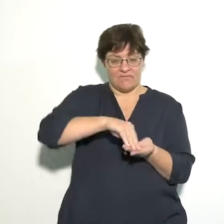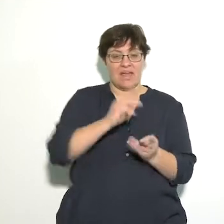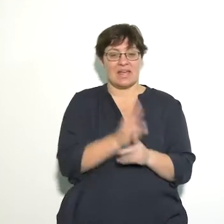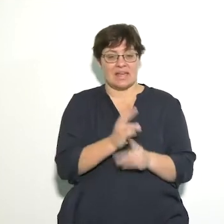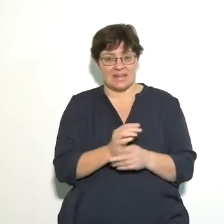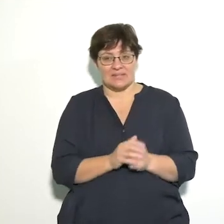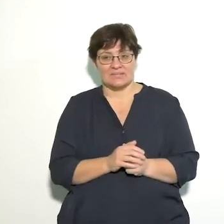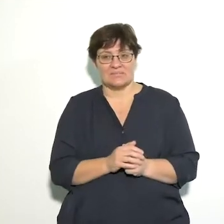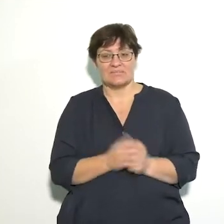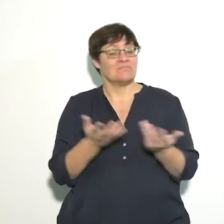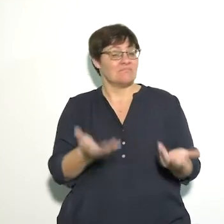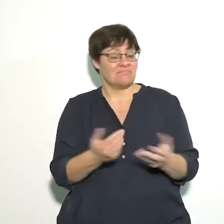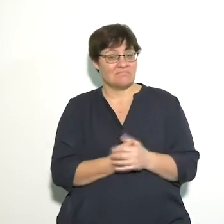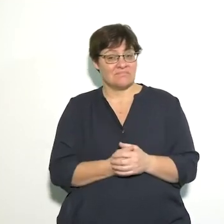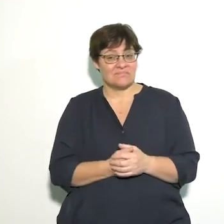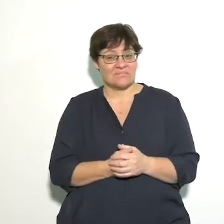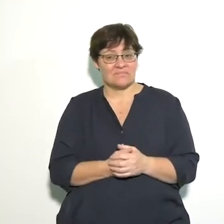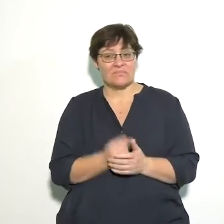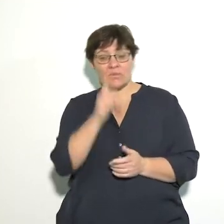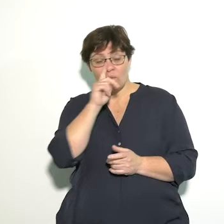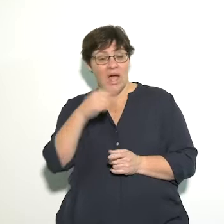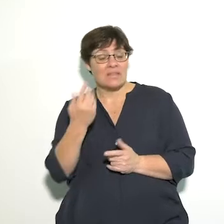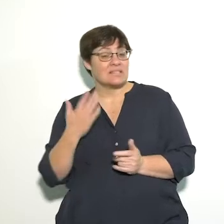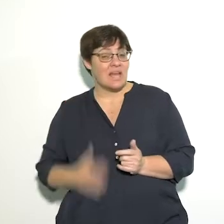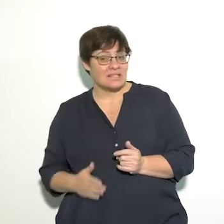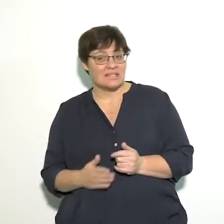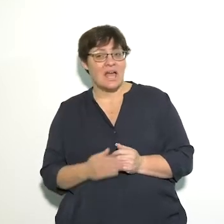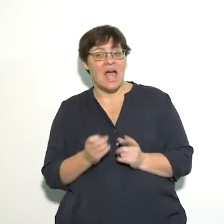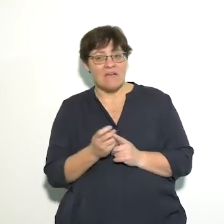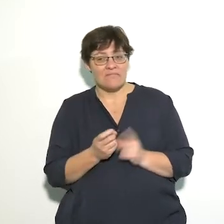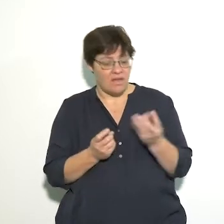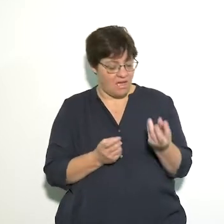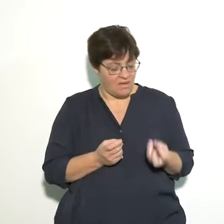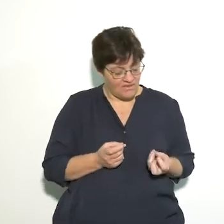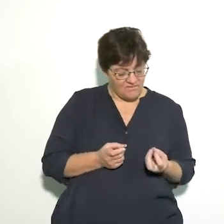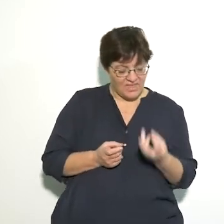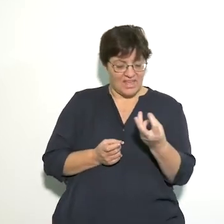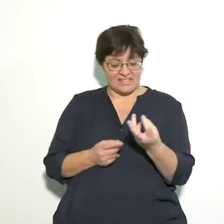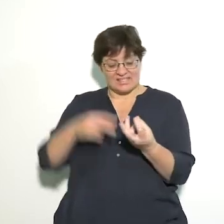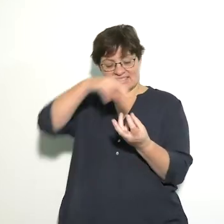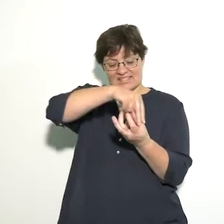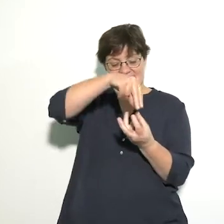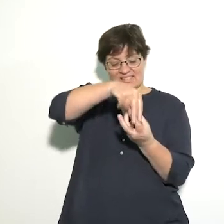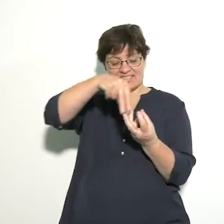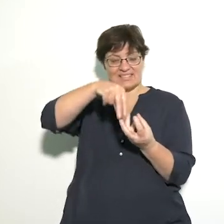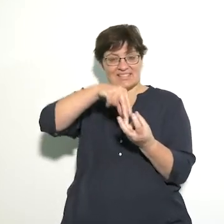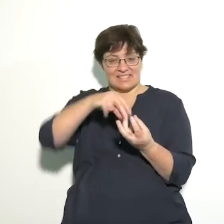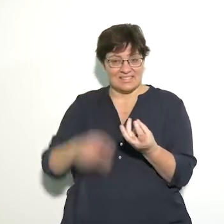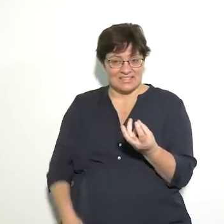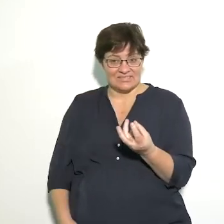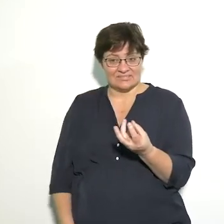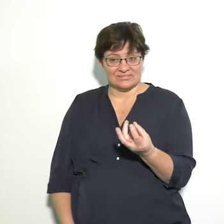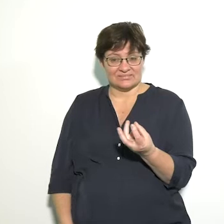are. There's my quack quack. And when you look on the other side, there's some flaps, and that's where my fingers will